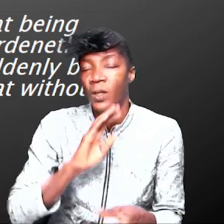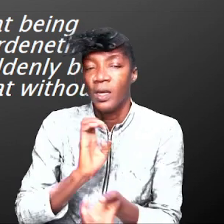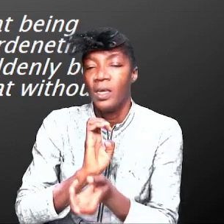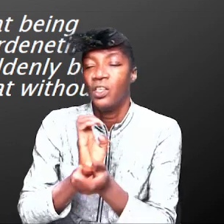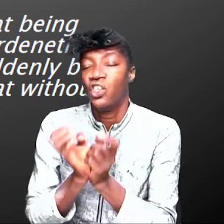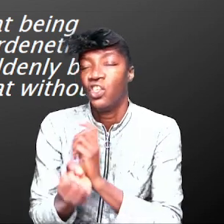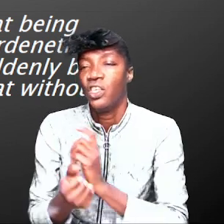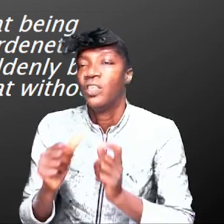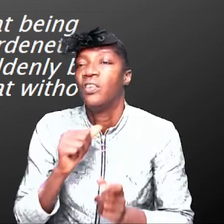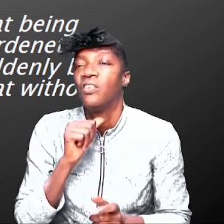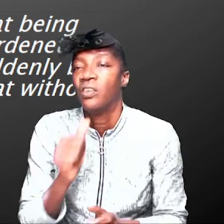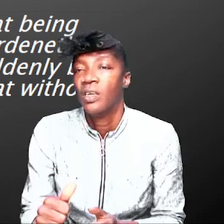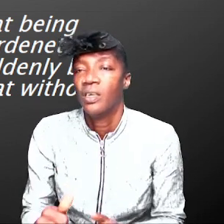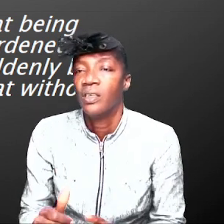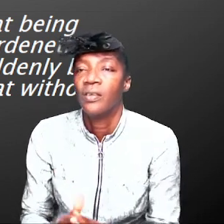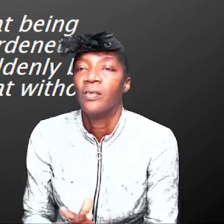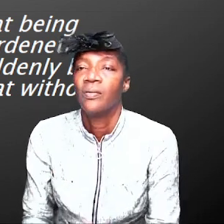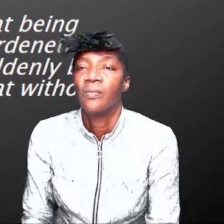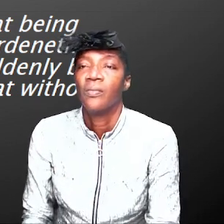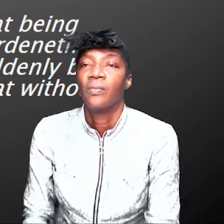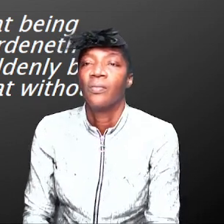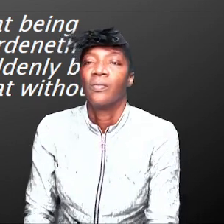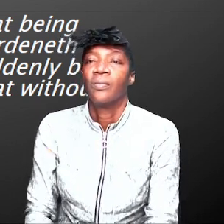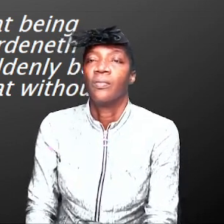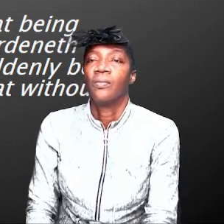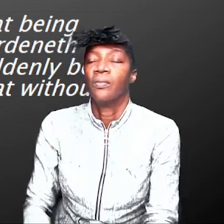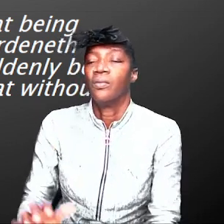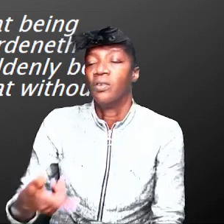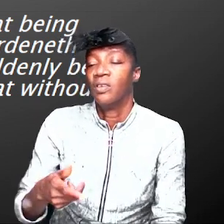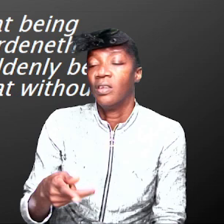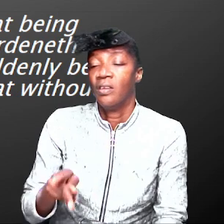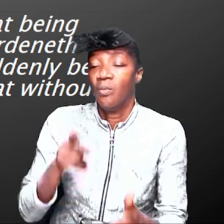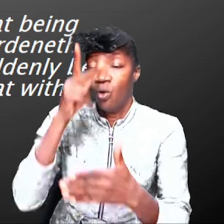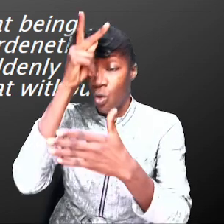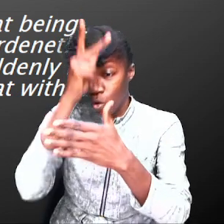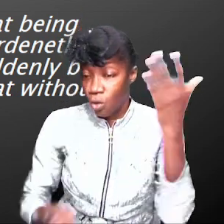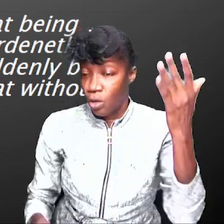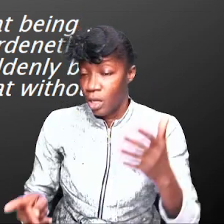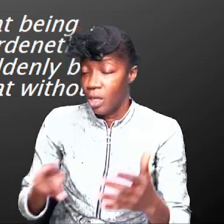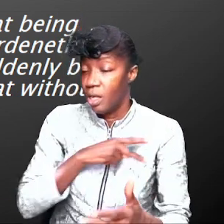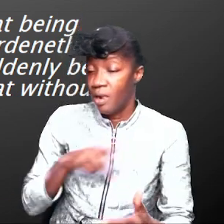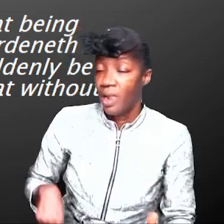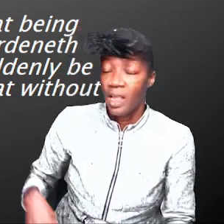not. Just as we cut off King Saul,